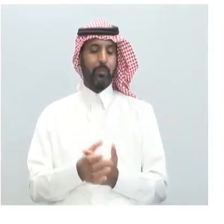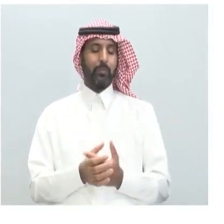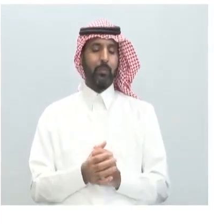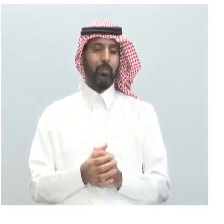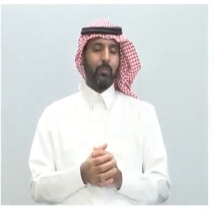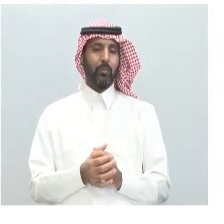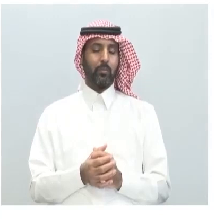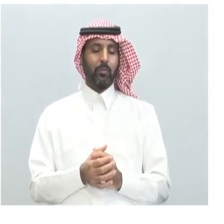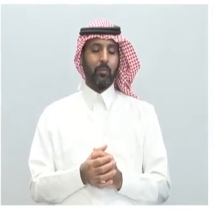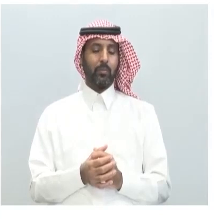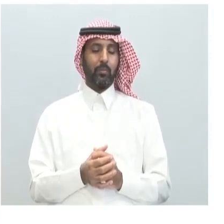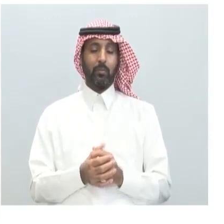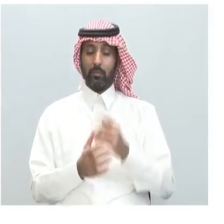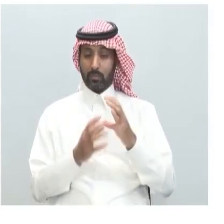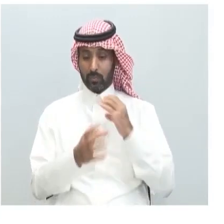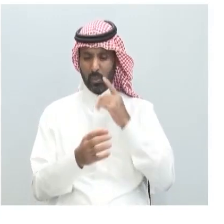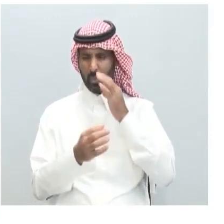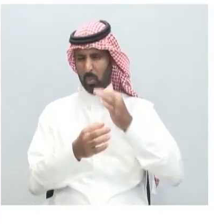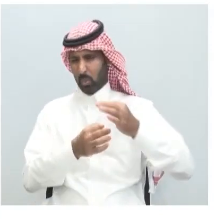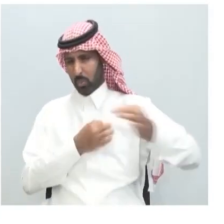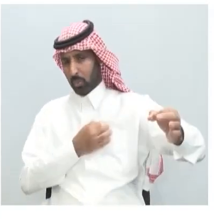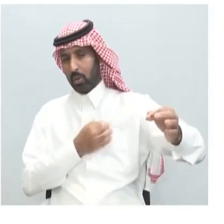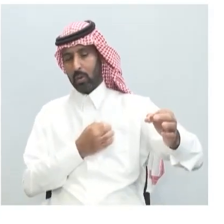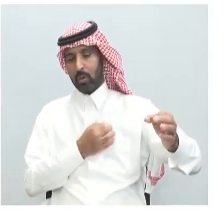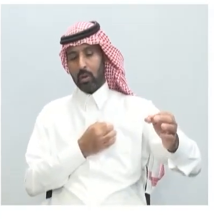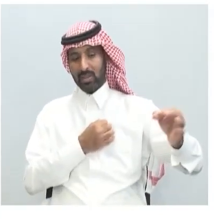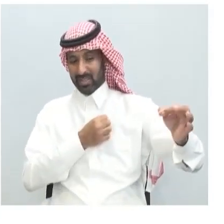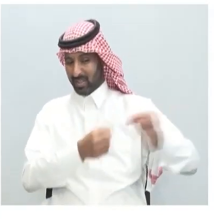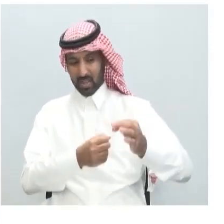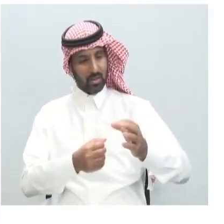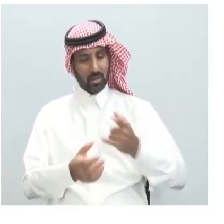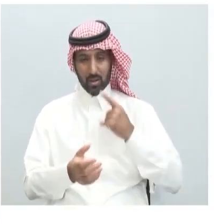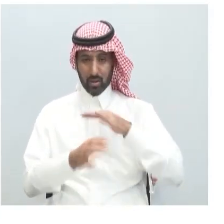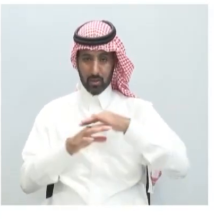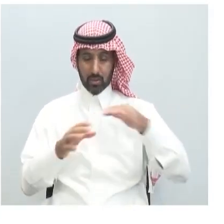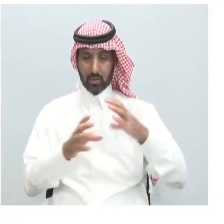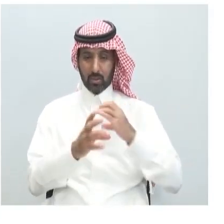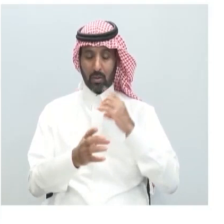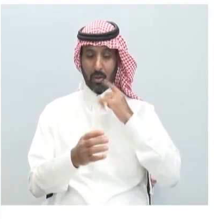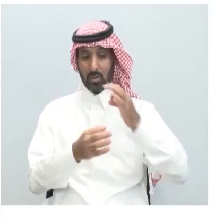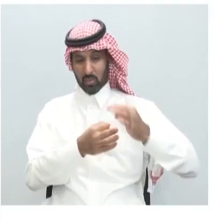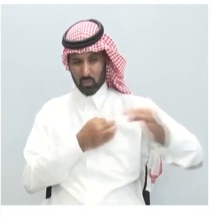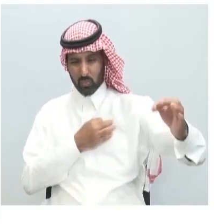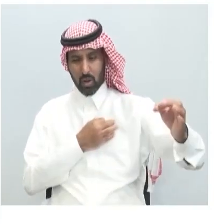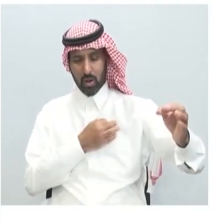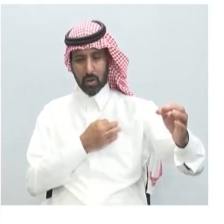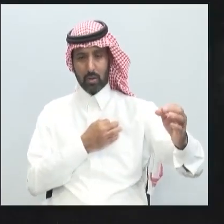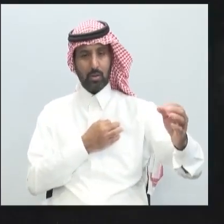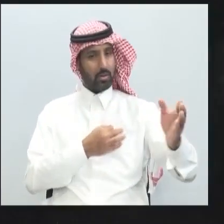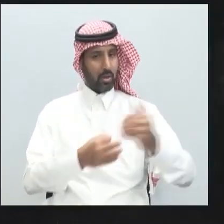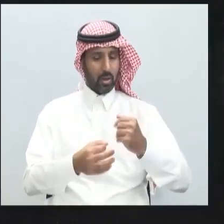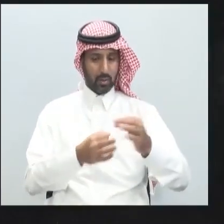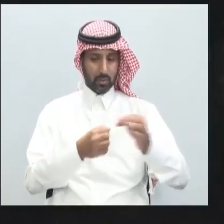yes, the bus stop is too far. It's not close enough. The bus stop is too